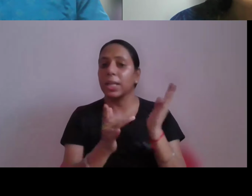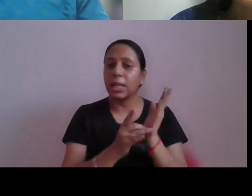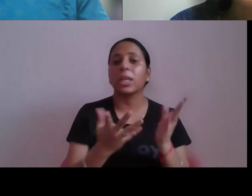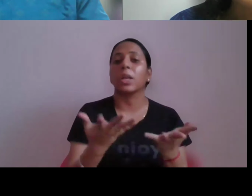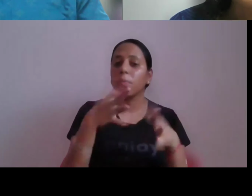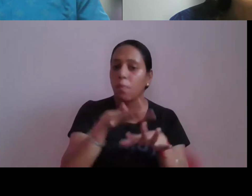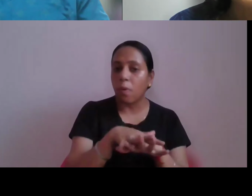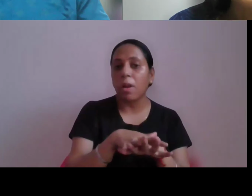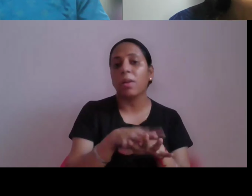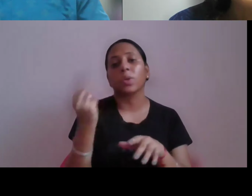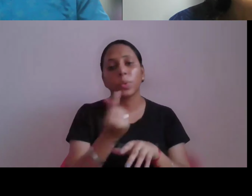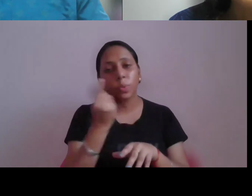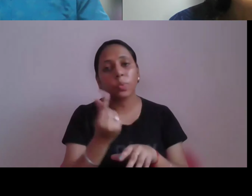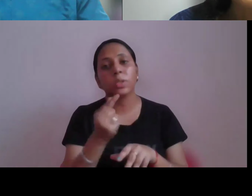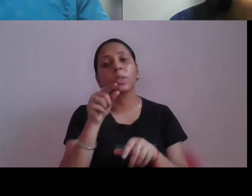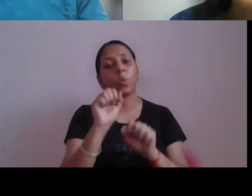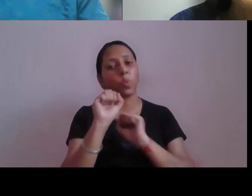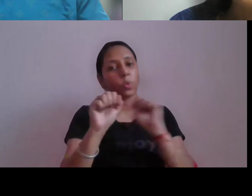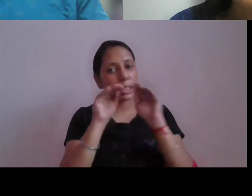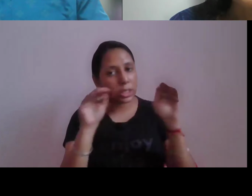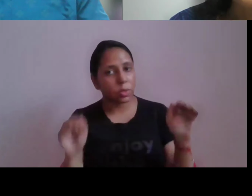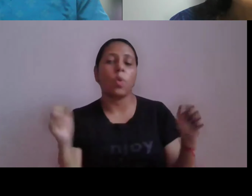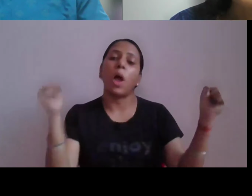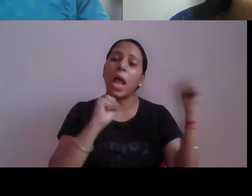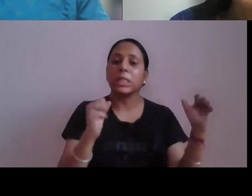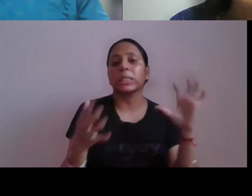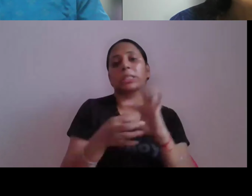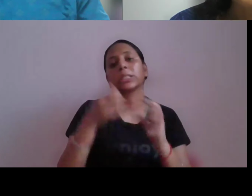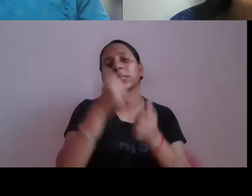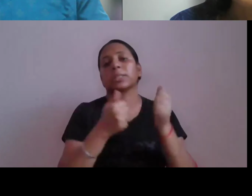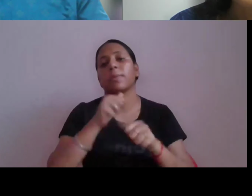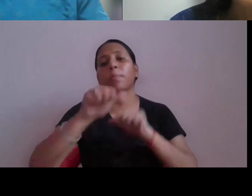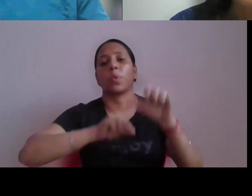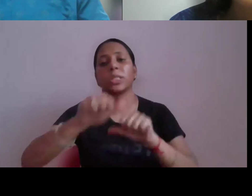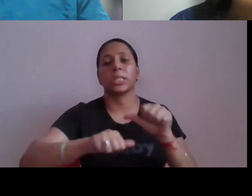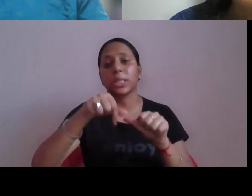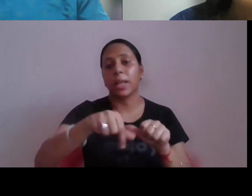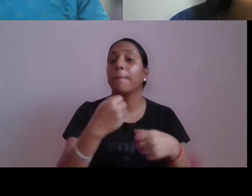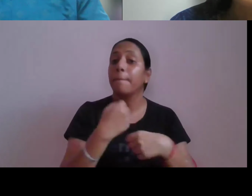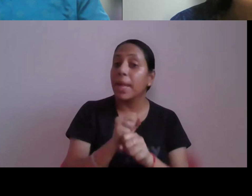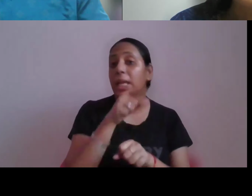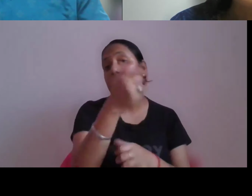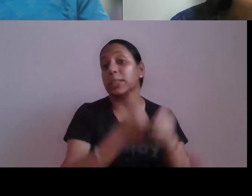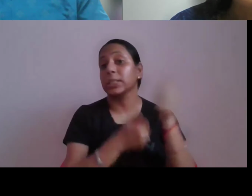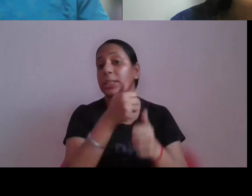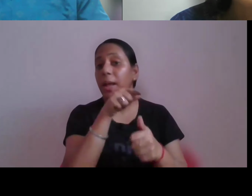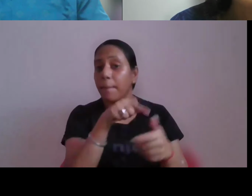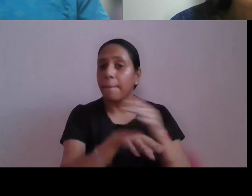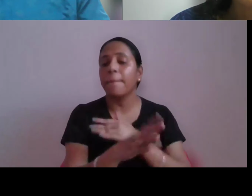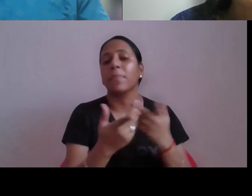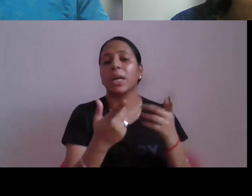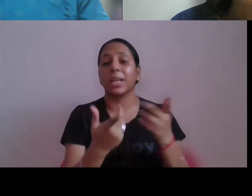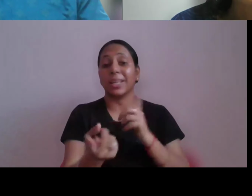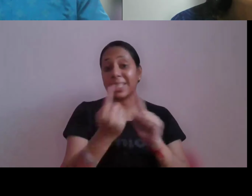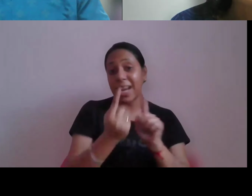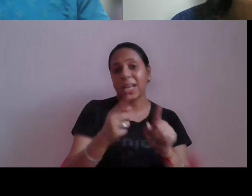involve using your students actively in the assessment process. It will make assessment a more integral and reflective